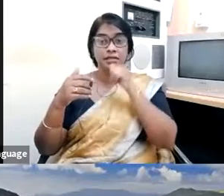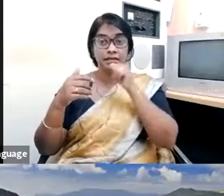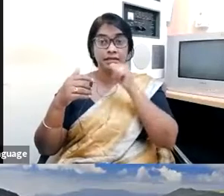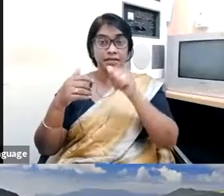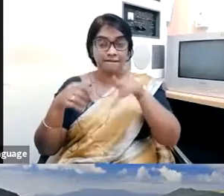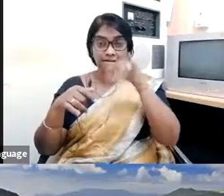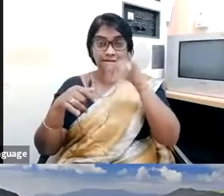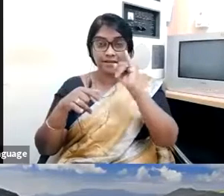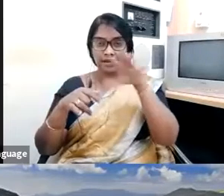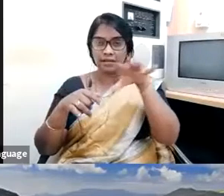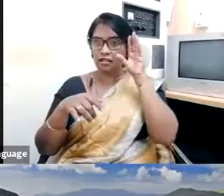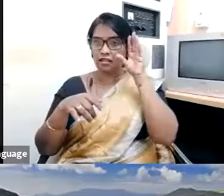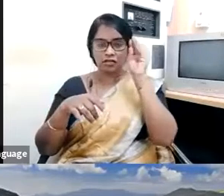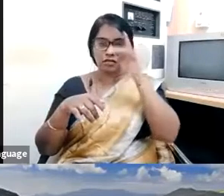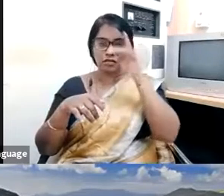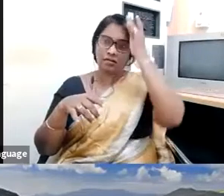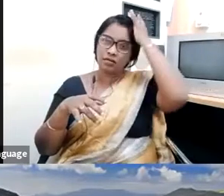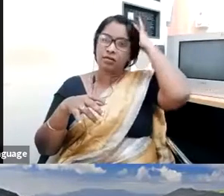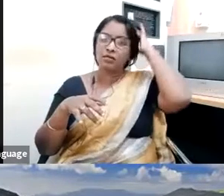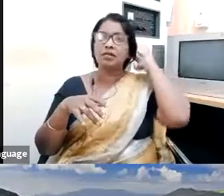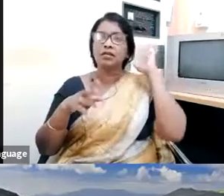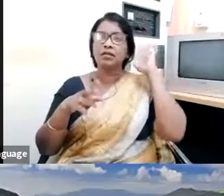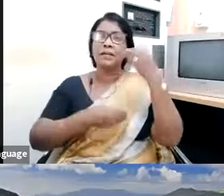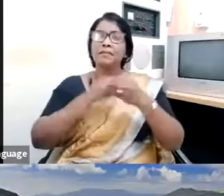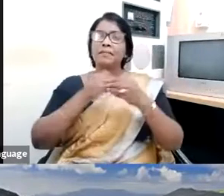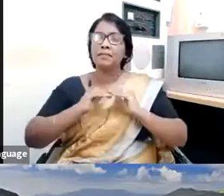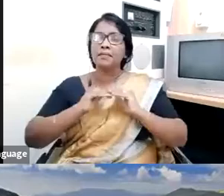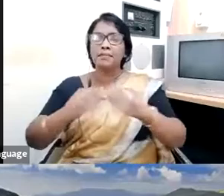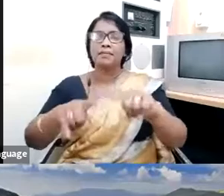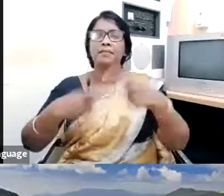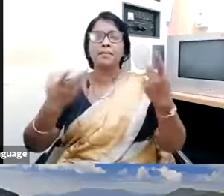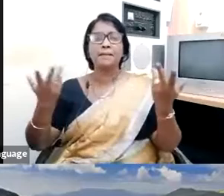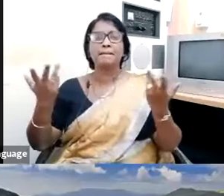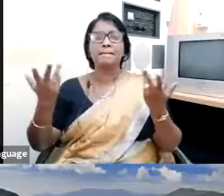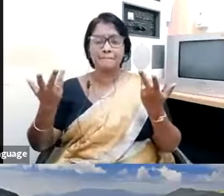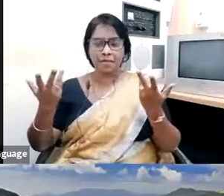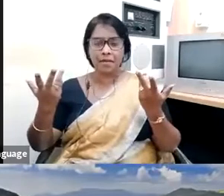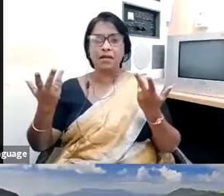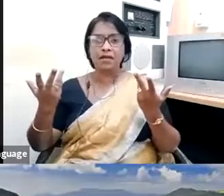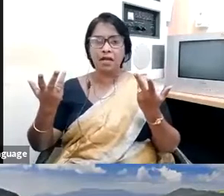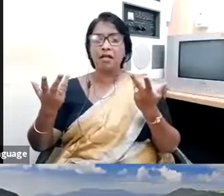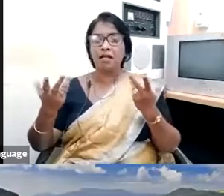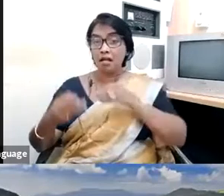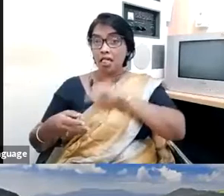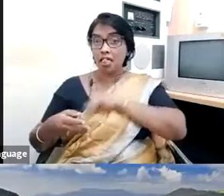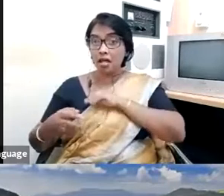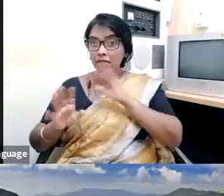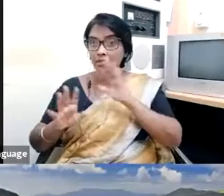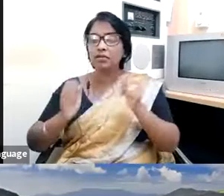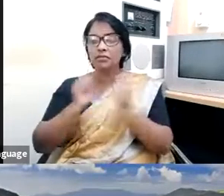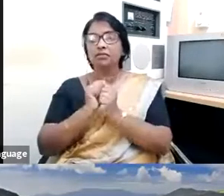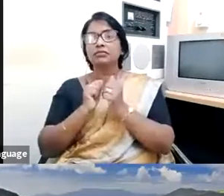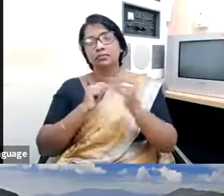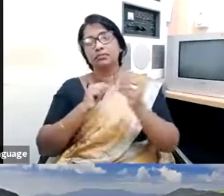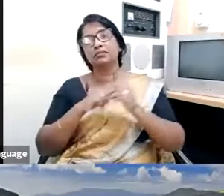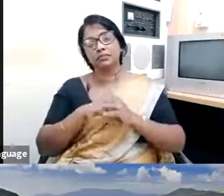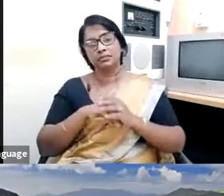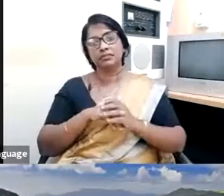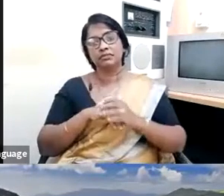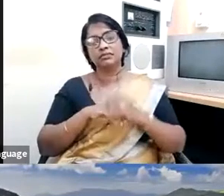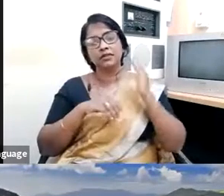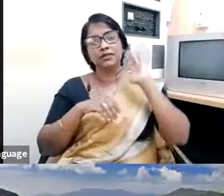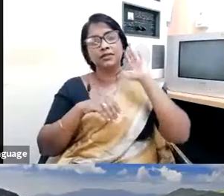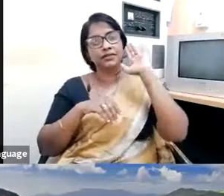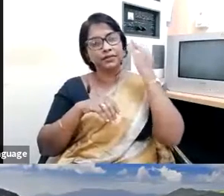be able to run this organization. So to answer that question now, we especially went because we have a duty to